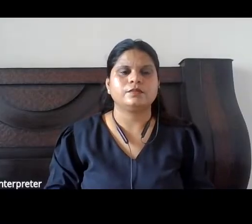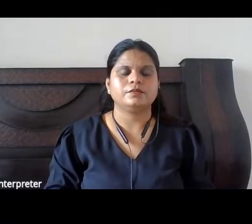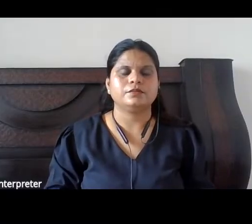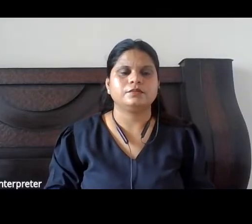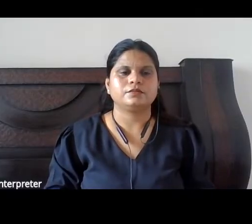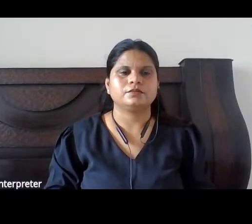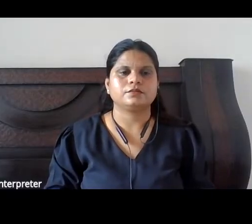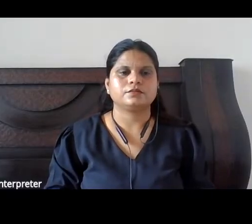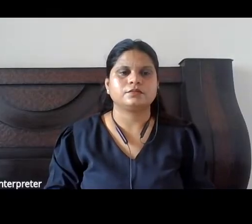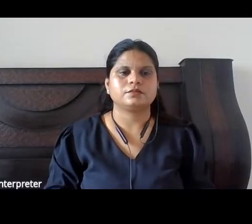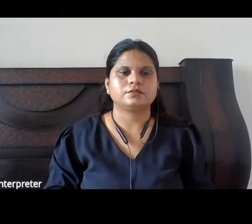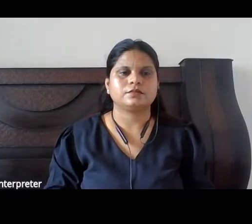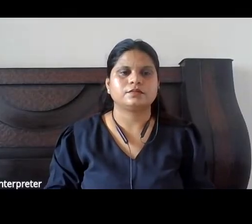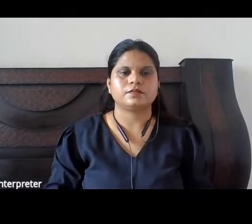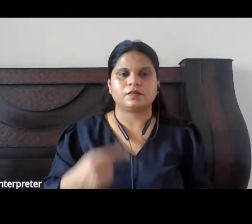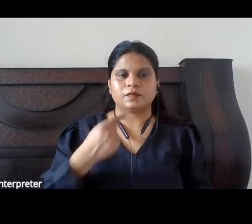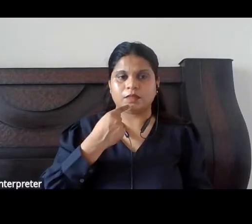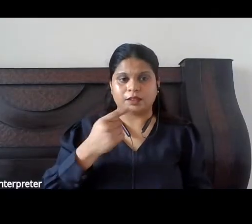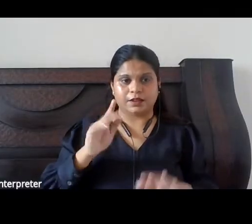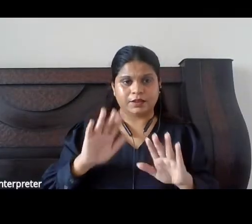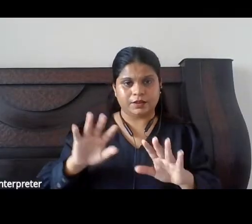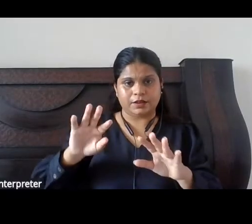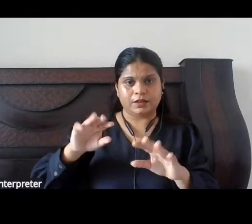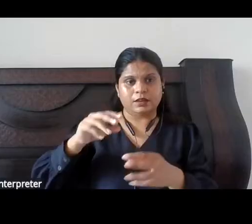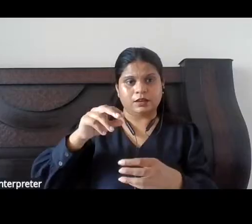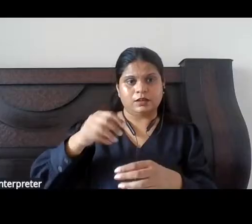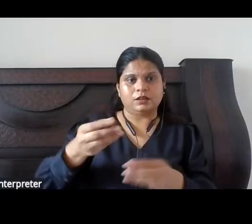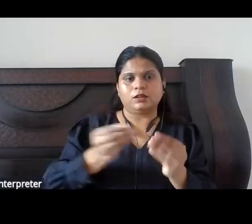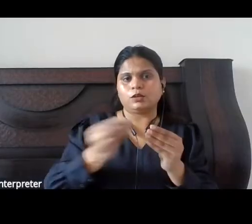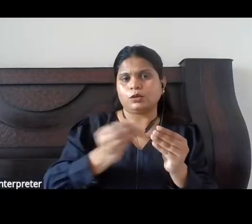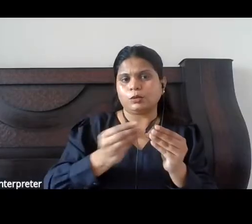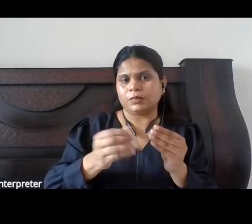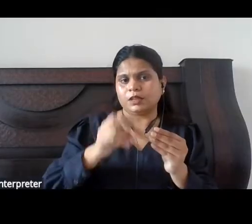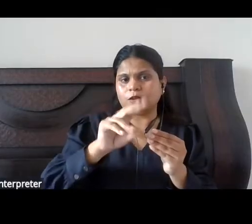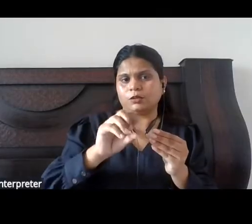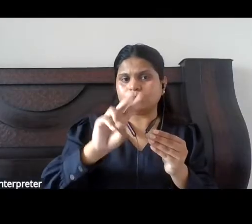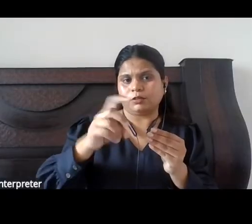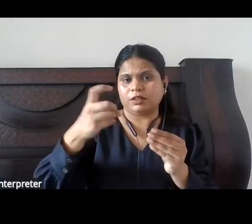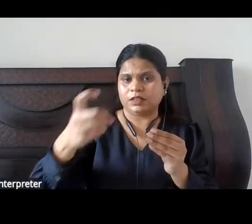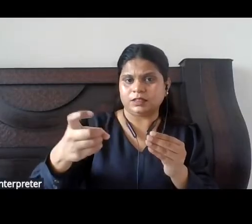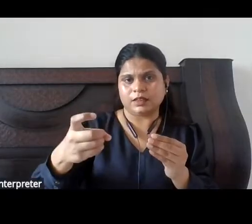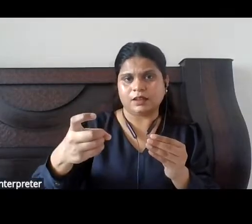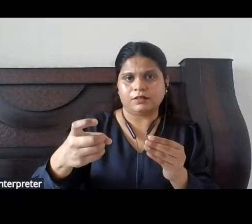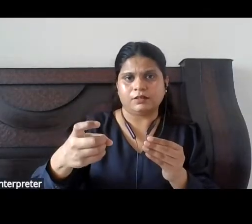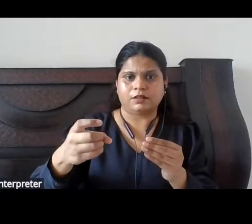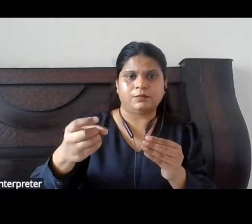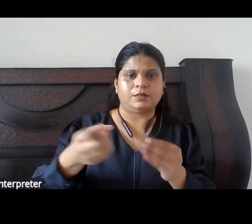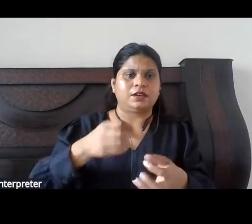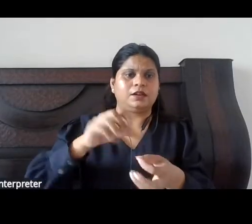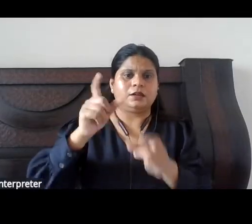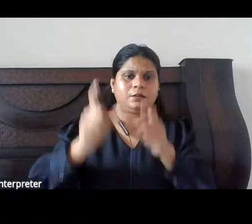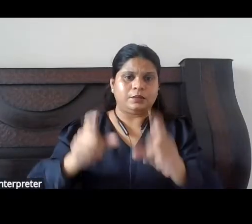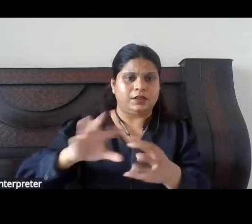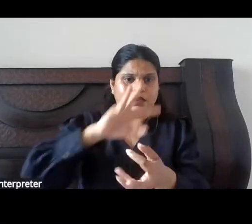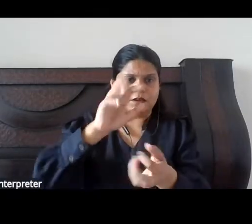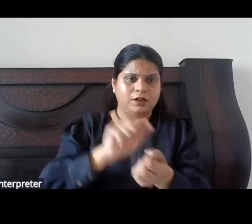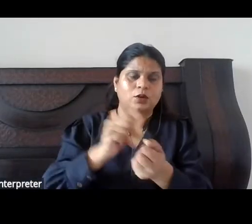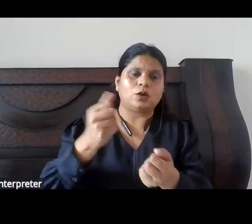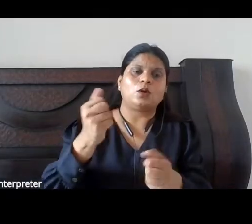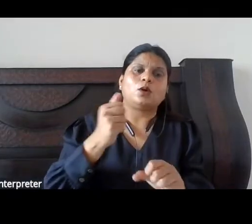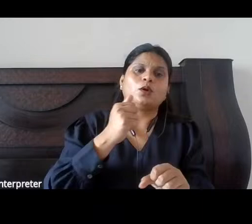having said that, I think Census 2027 is a great opportunity for government and for all of us at the NGOs to